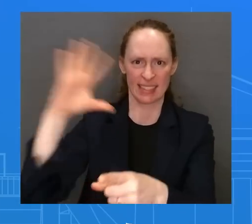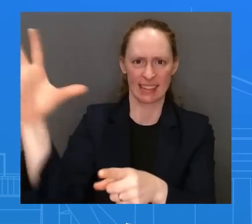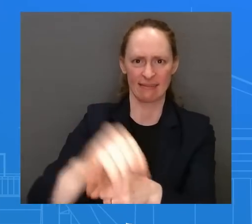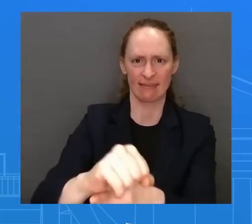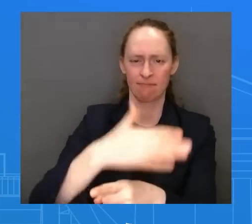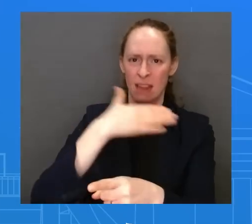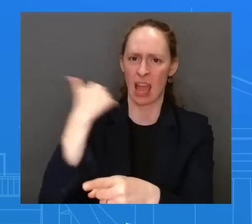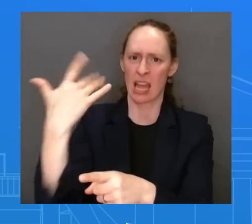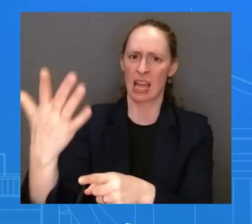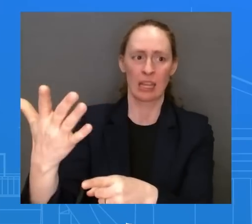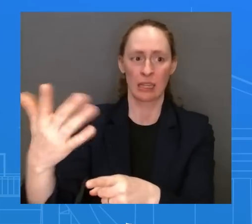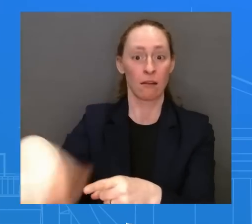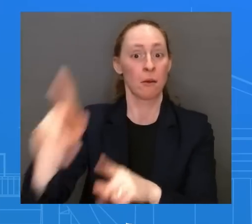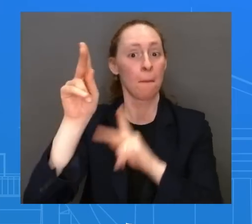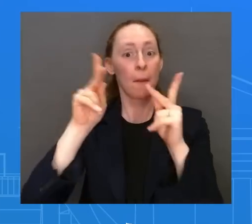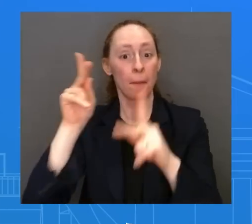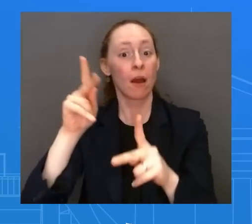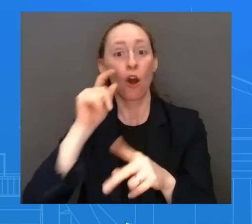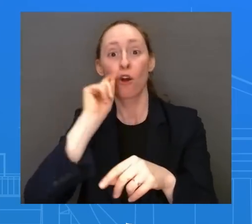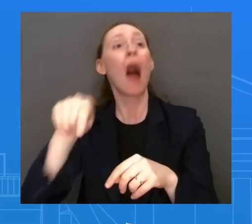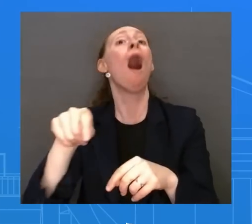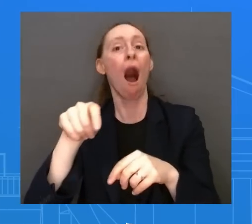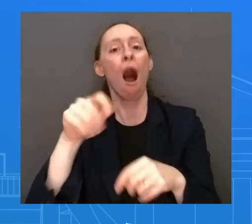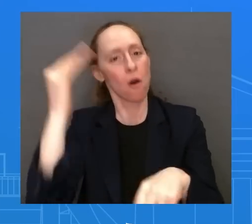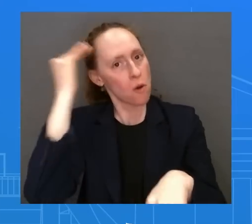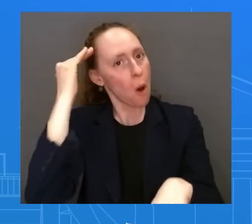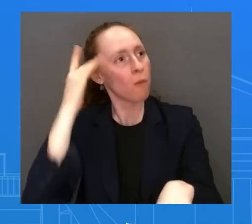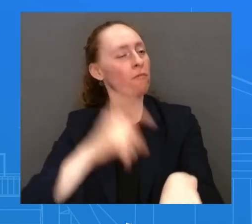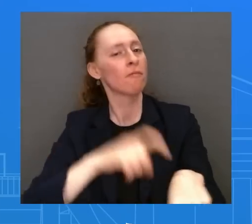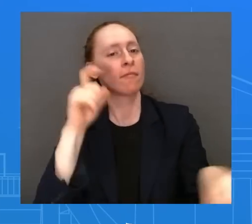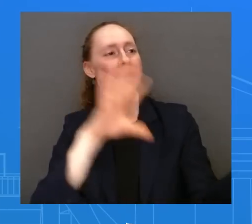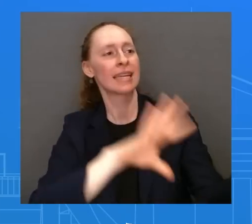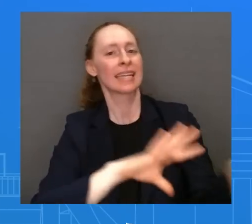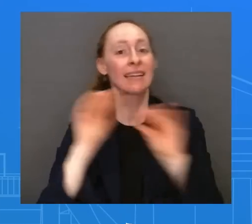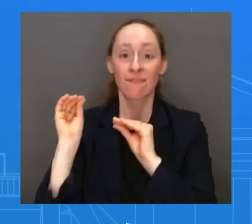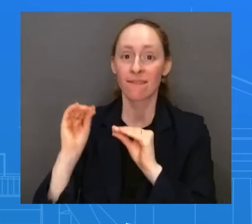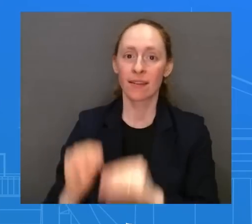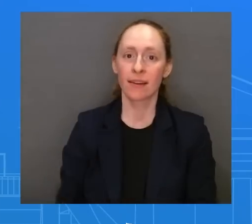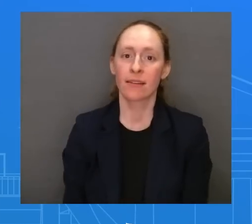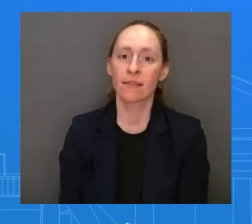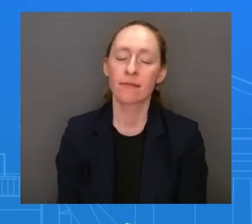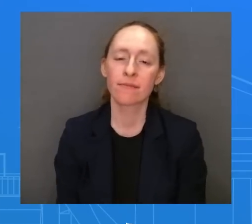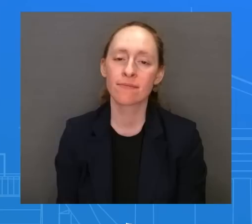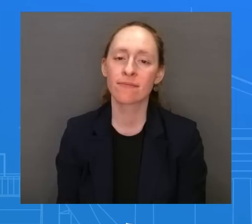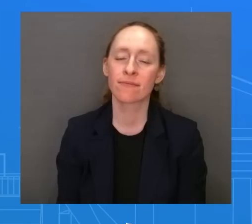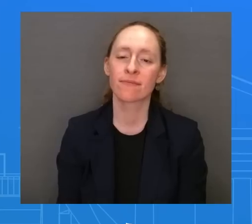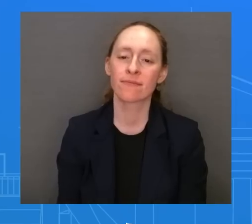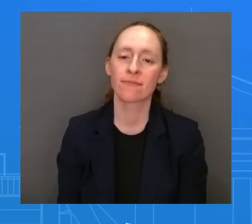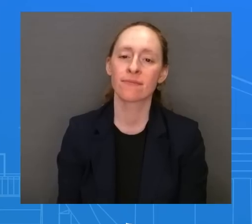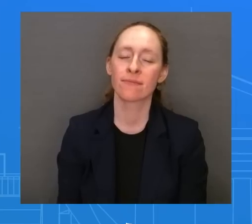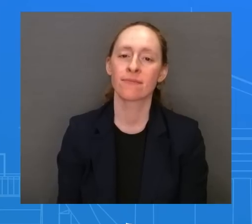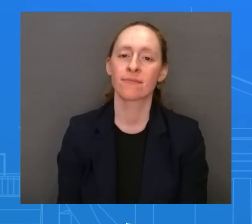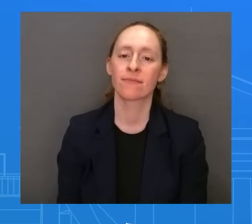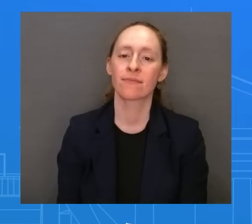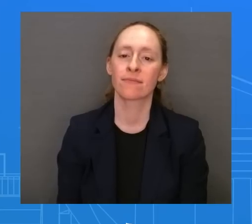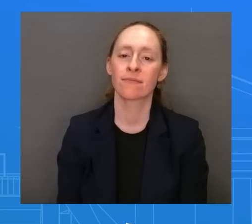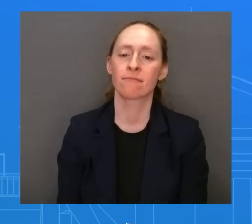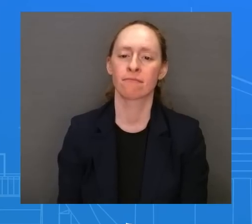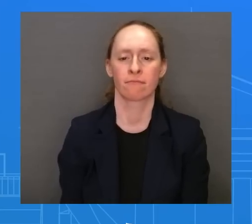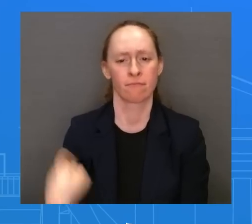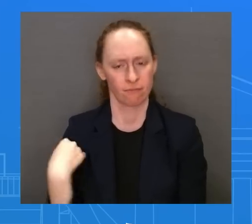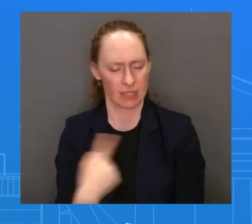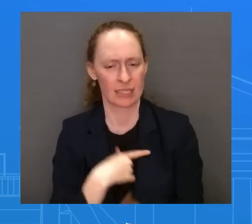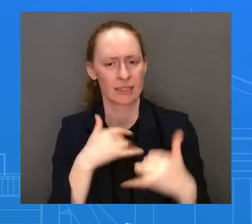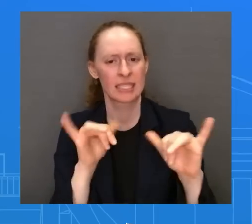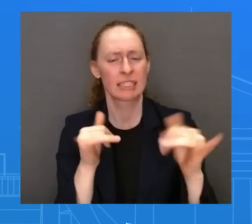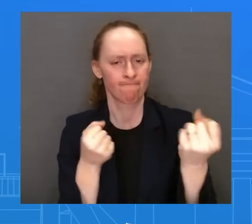remind we continue to facilitate the safe departures of Americans from Afghanistan when they tell us they are ready to leave